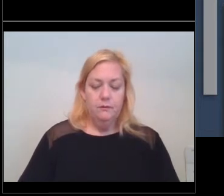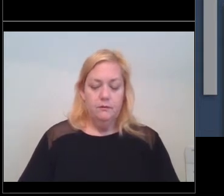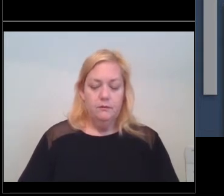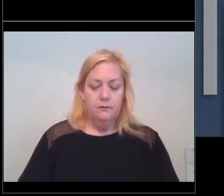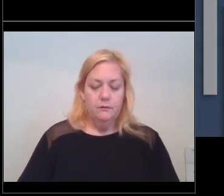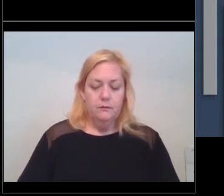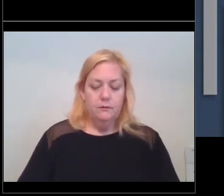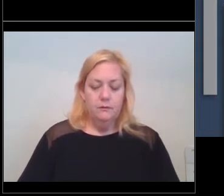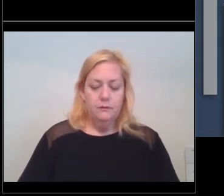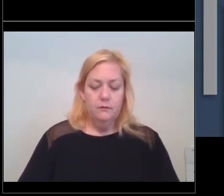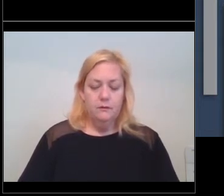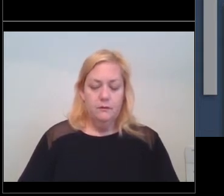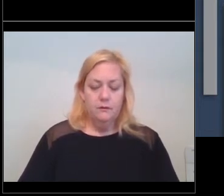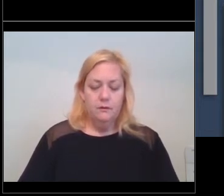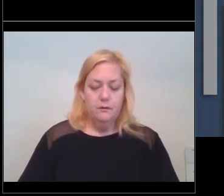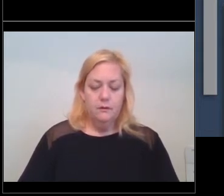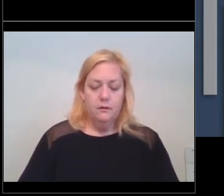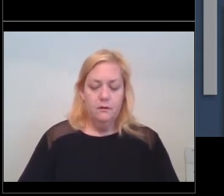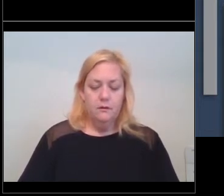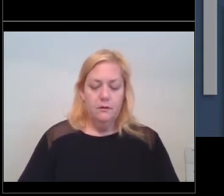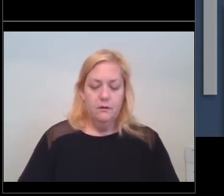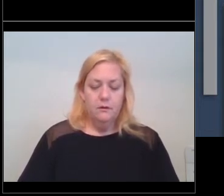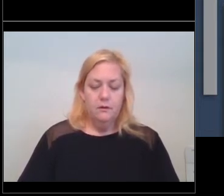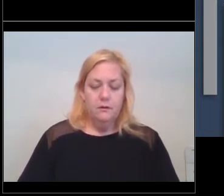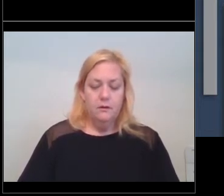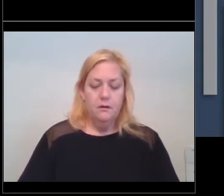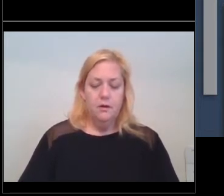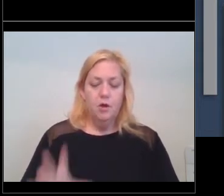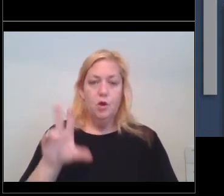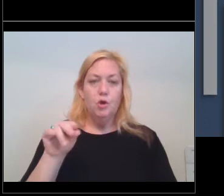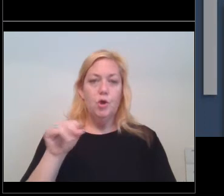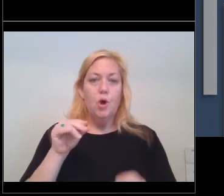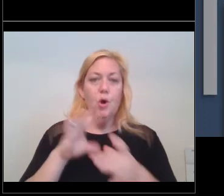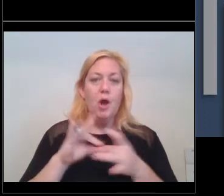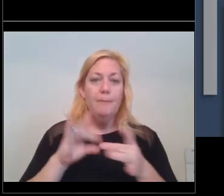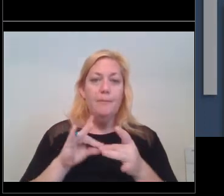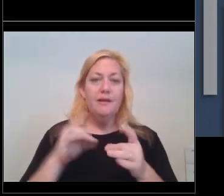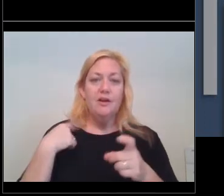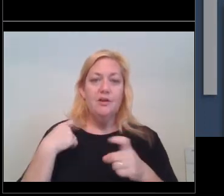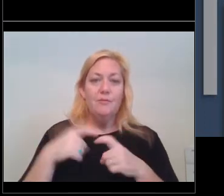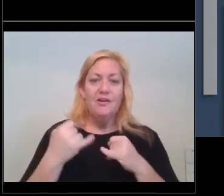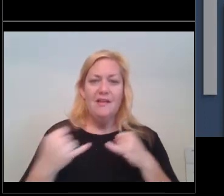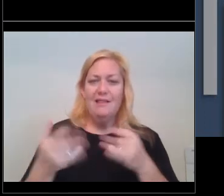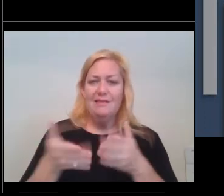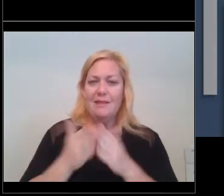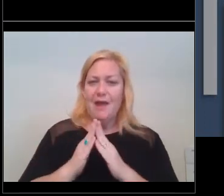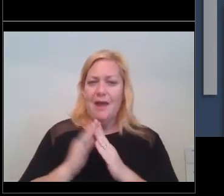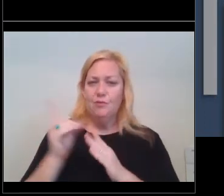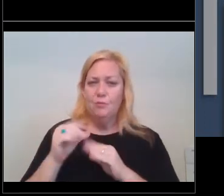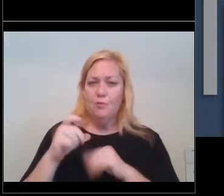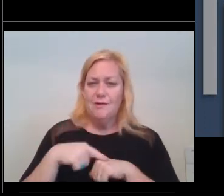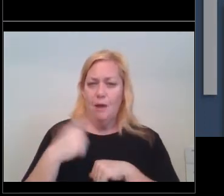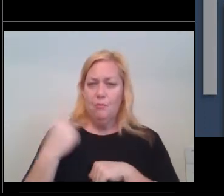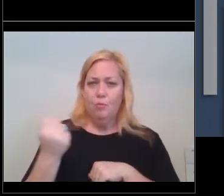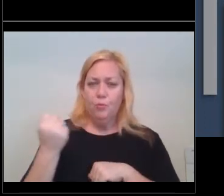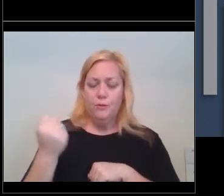Yes, Ms. Sequoia, no comments on the Spanish line. Okay, thank you. One moment, please. Let me ask one more time. Okay.